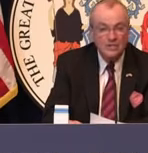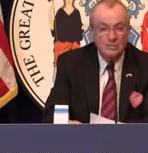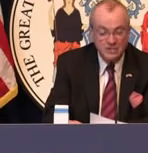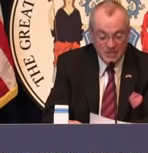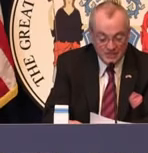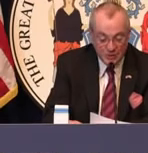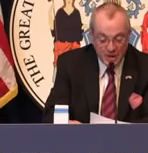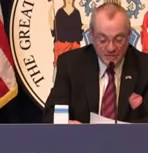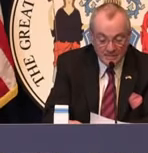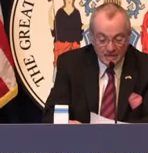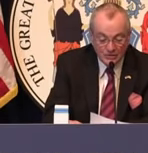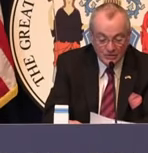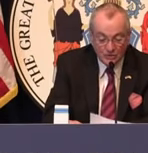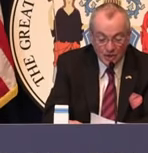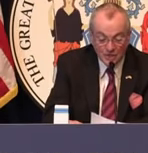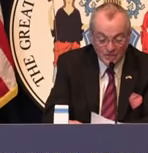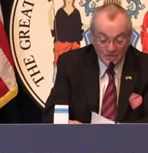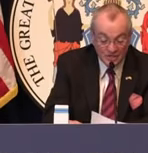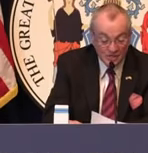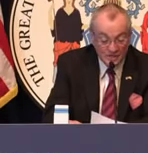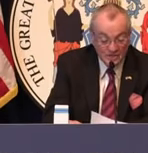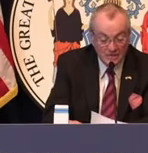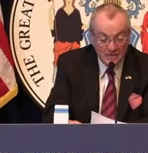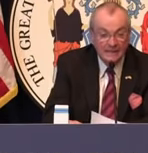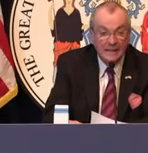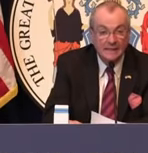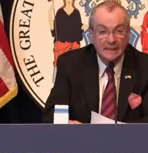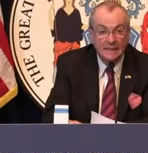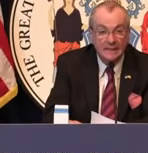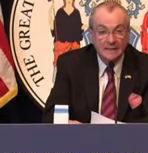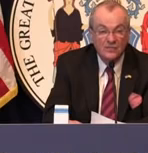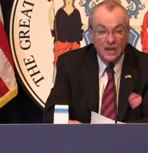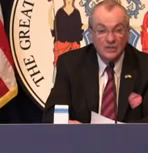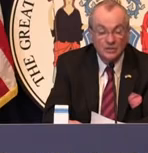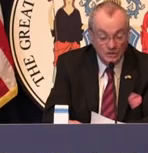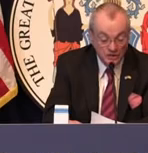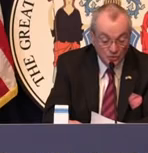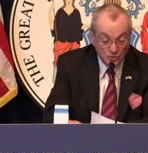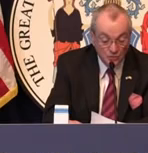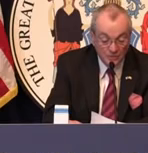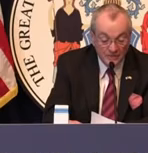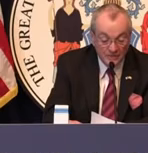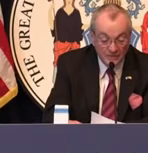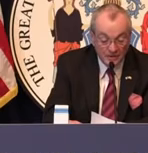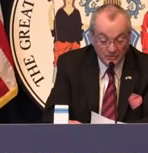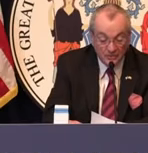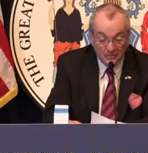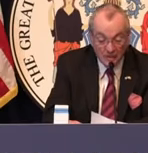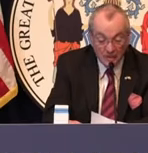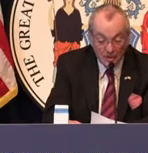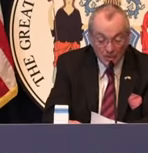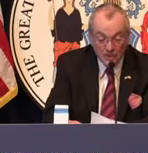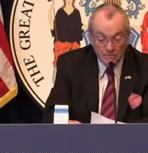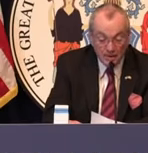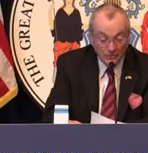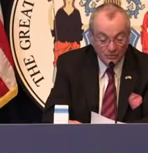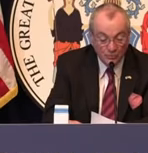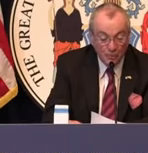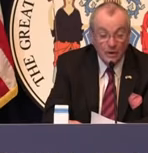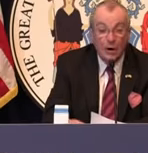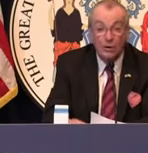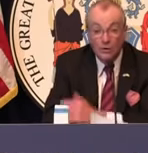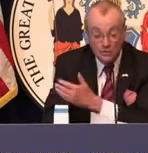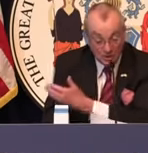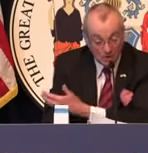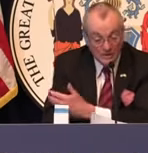One of these specific recommendations calls for facilities to maintain infection control preventionists, which can better